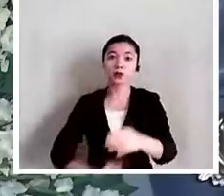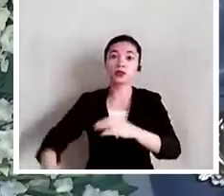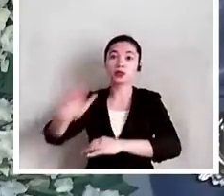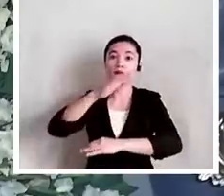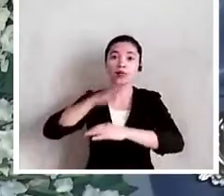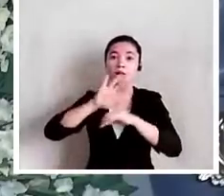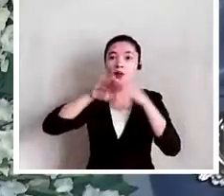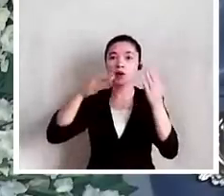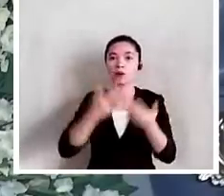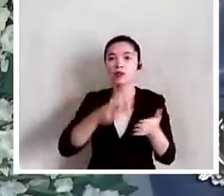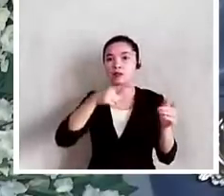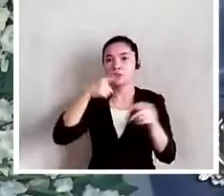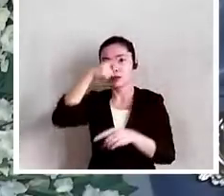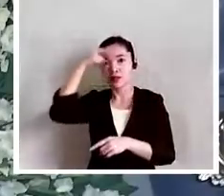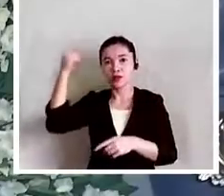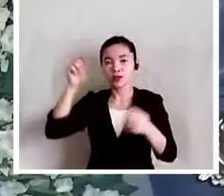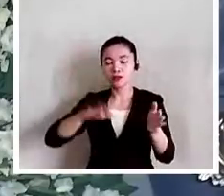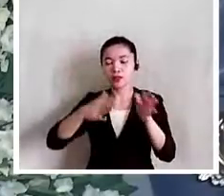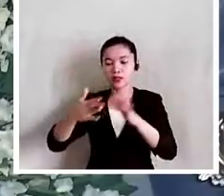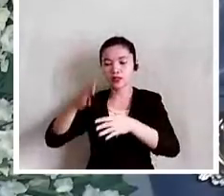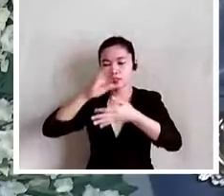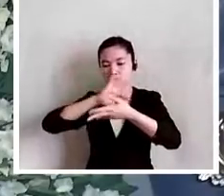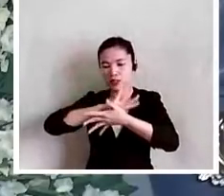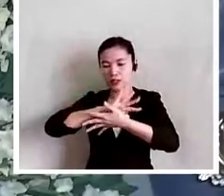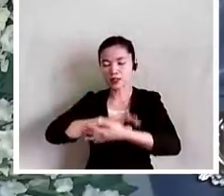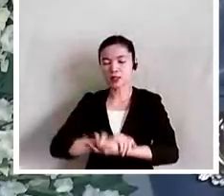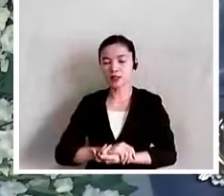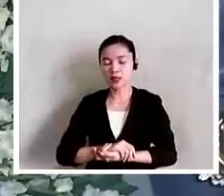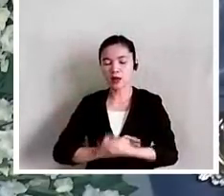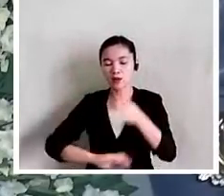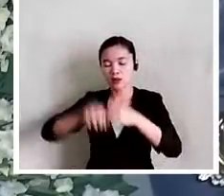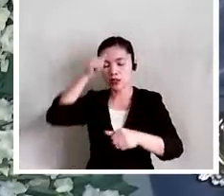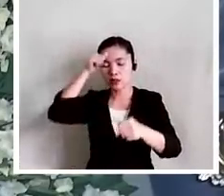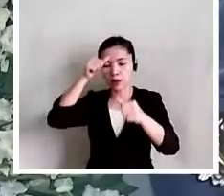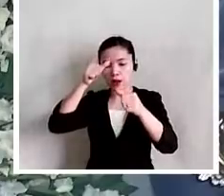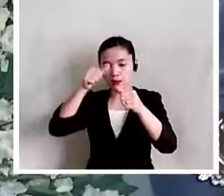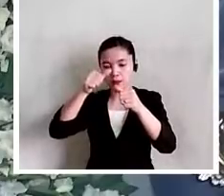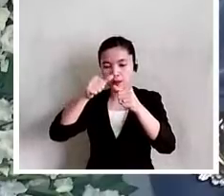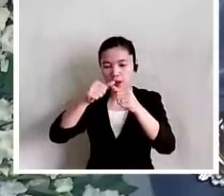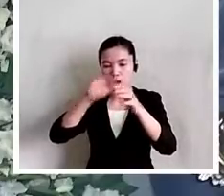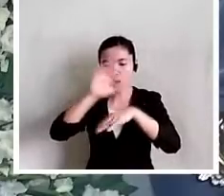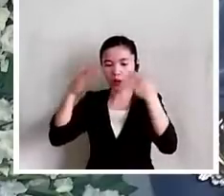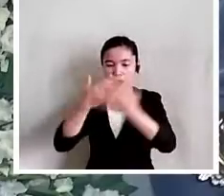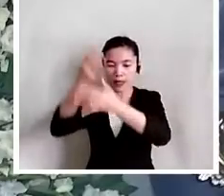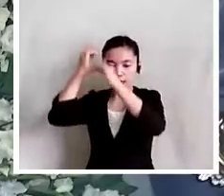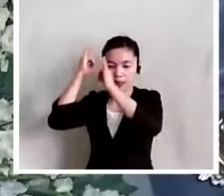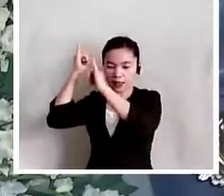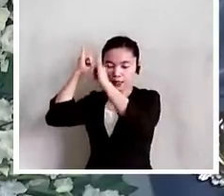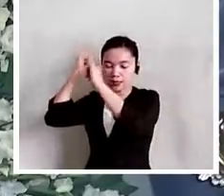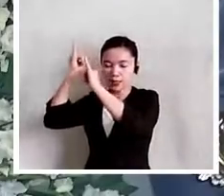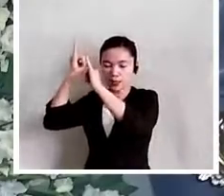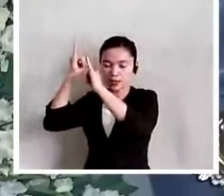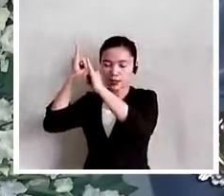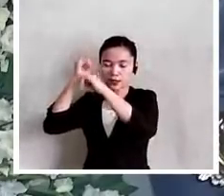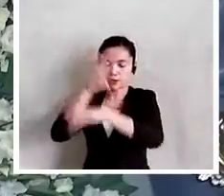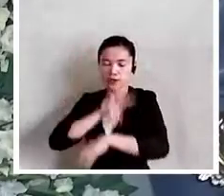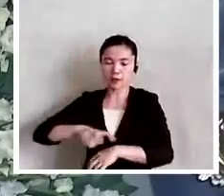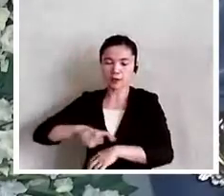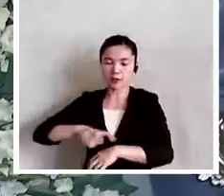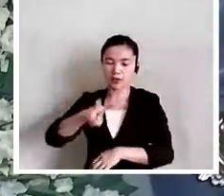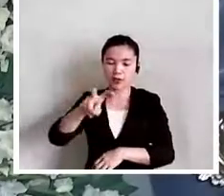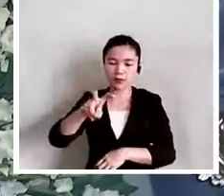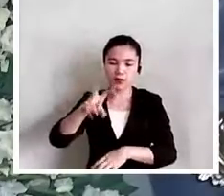because of this disease. We also remember today all the intentions of the pilgrims and